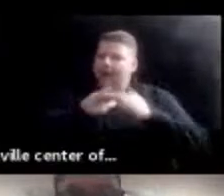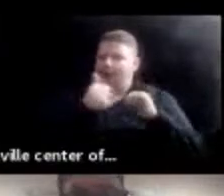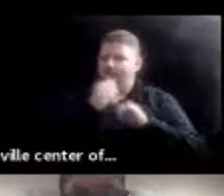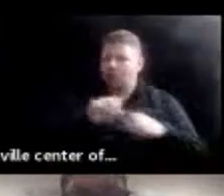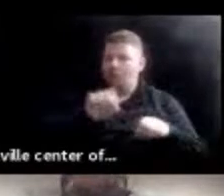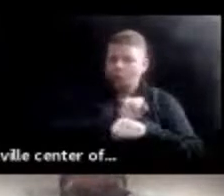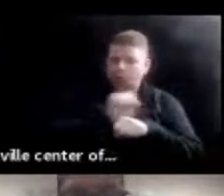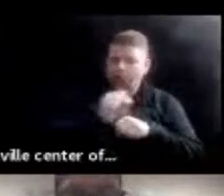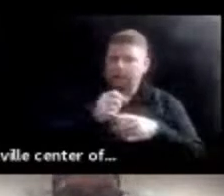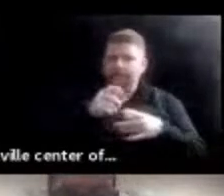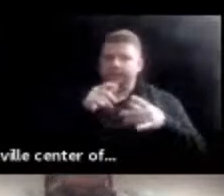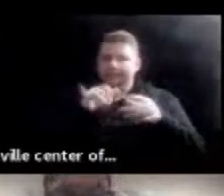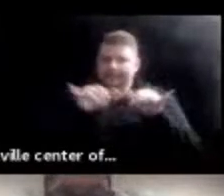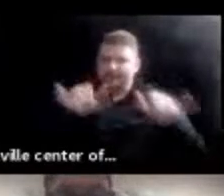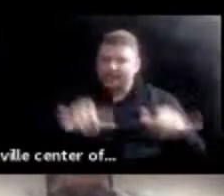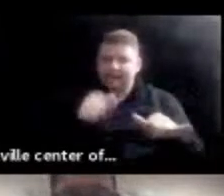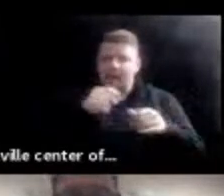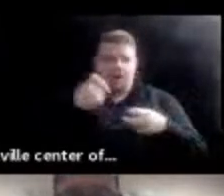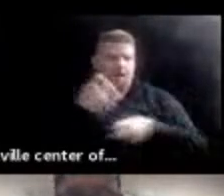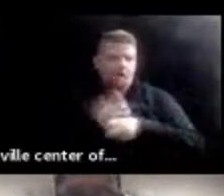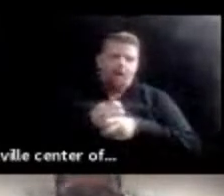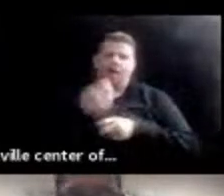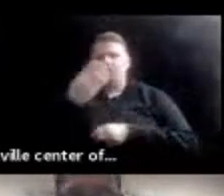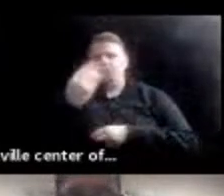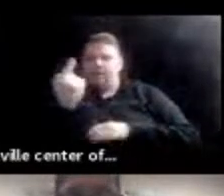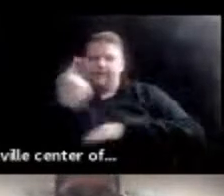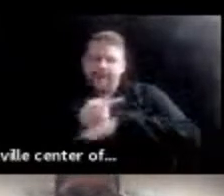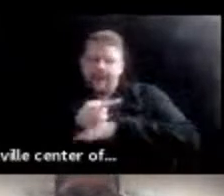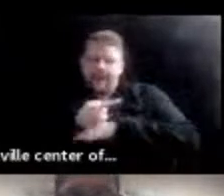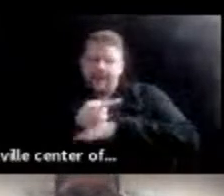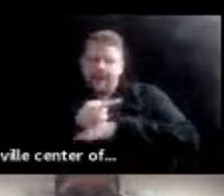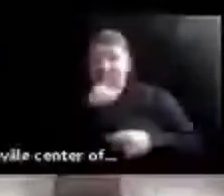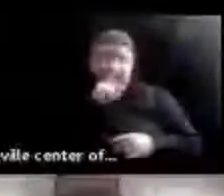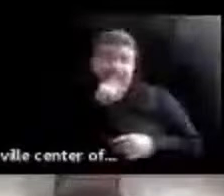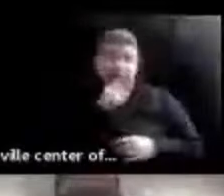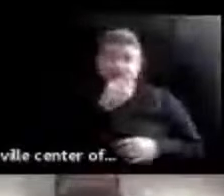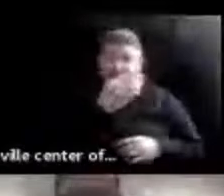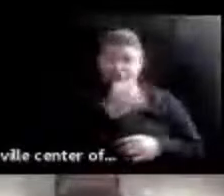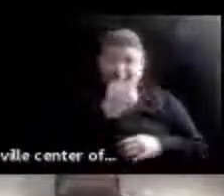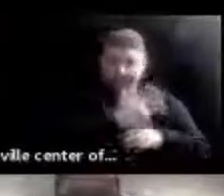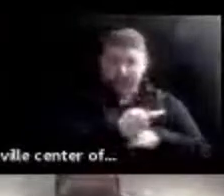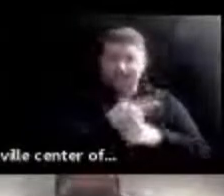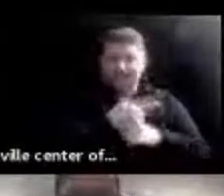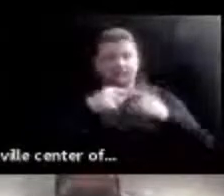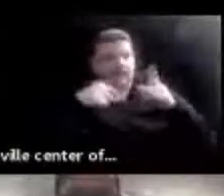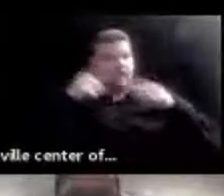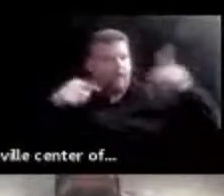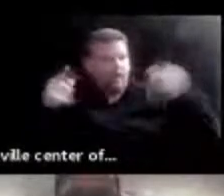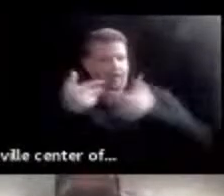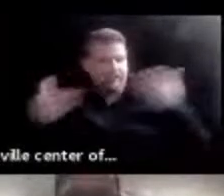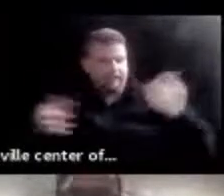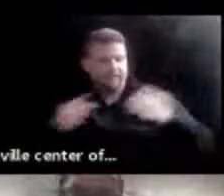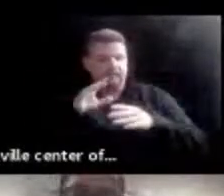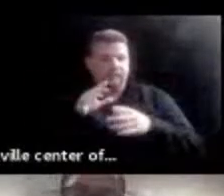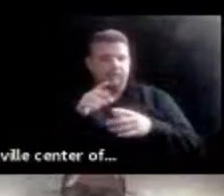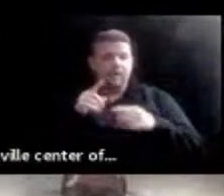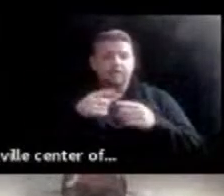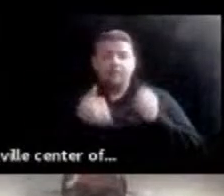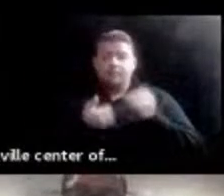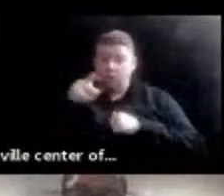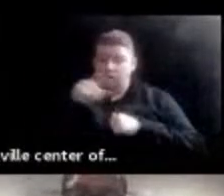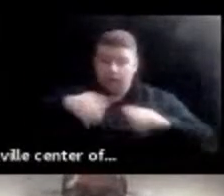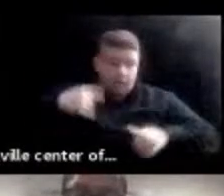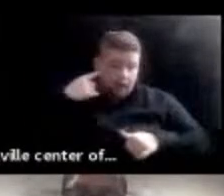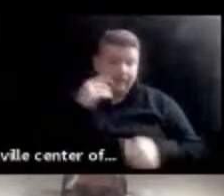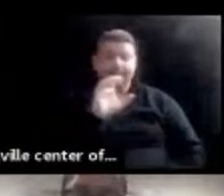now it's not just hard 14 days, or it's not even just 10 days. It's this other thing. So for those of you who haven't heard, the